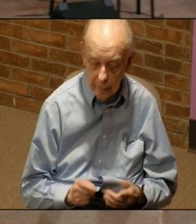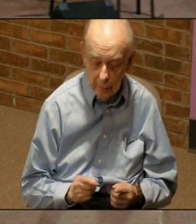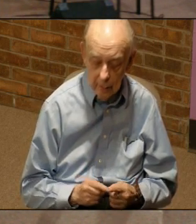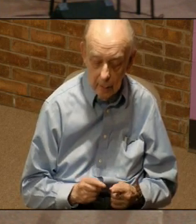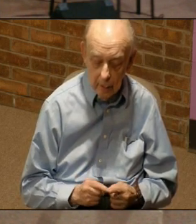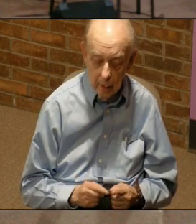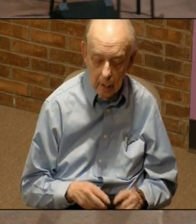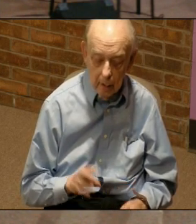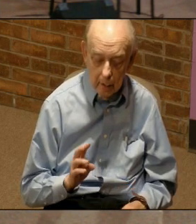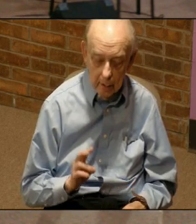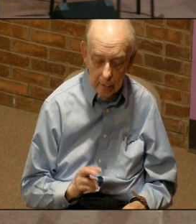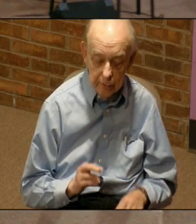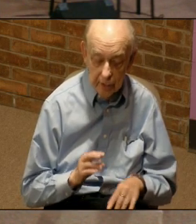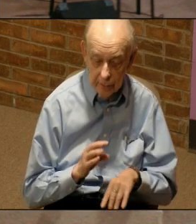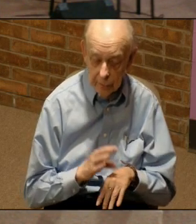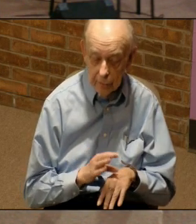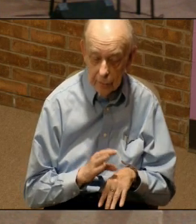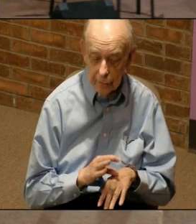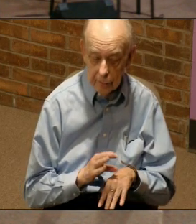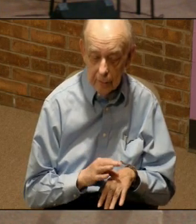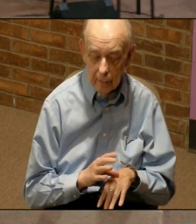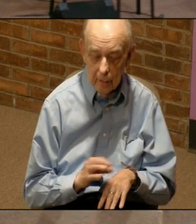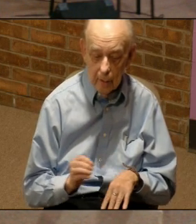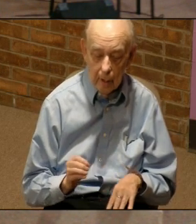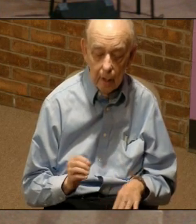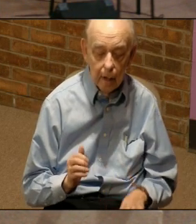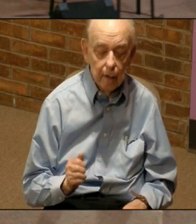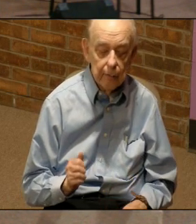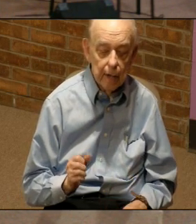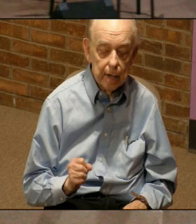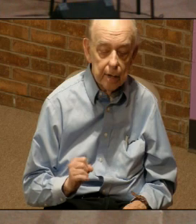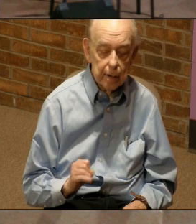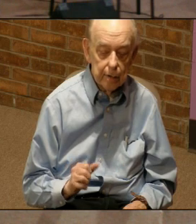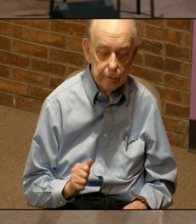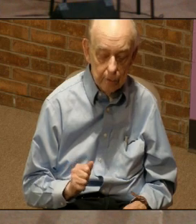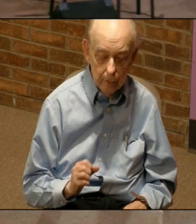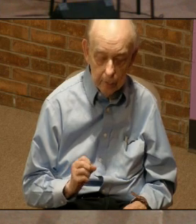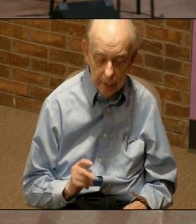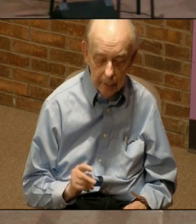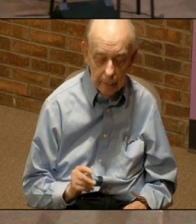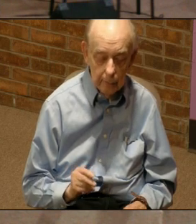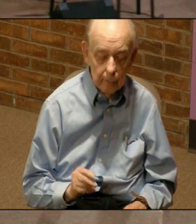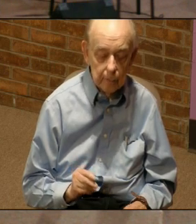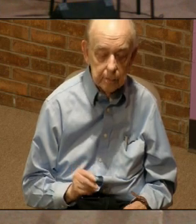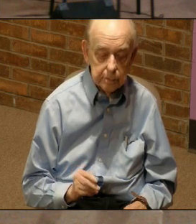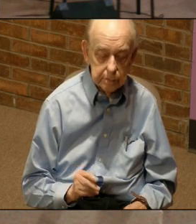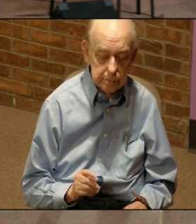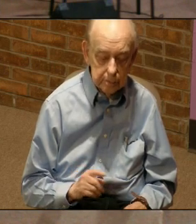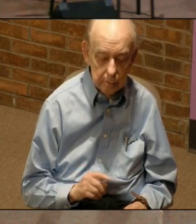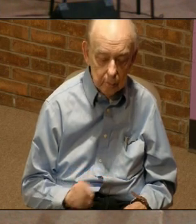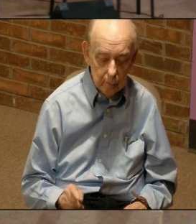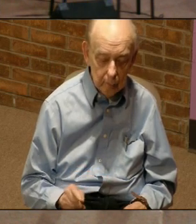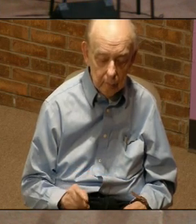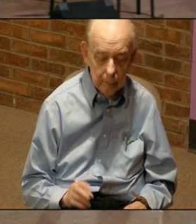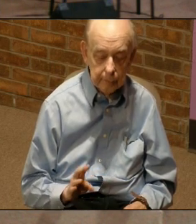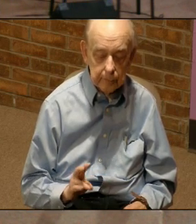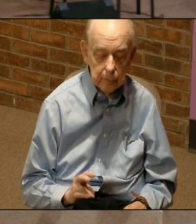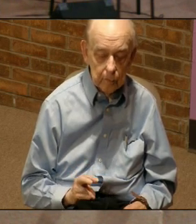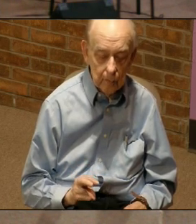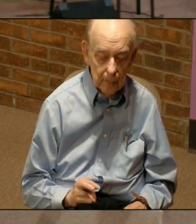the 7 churches of Asia. Okay? And these were